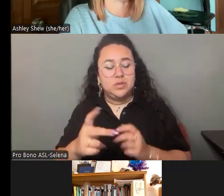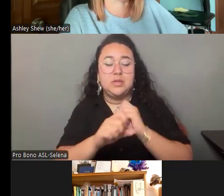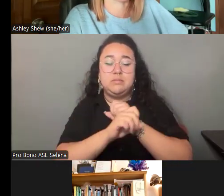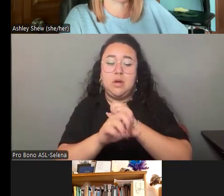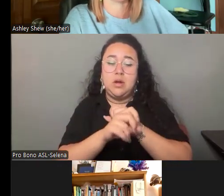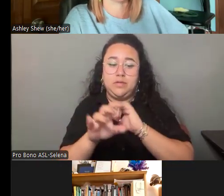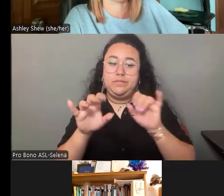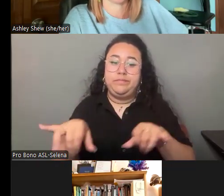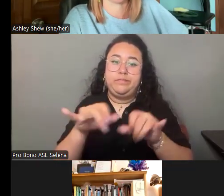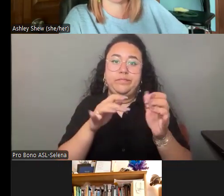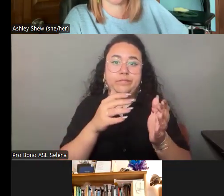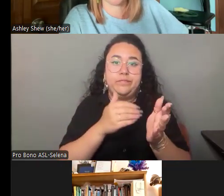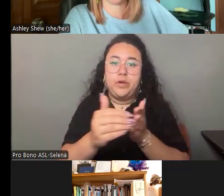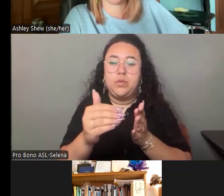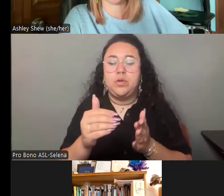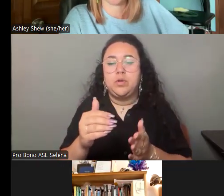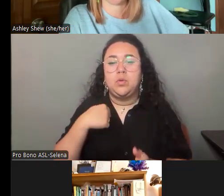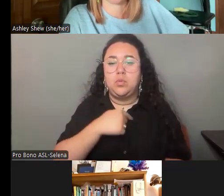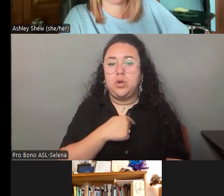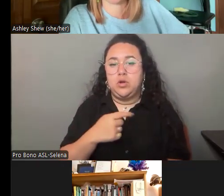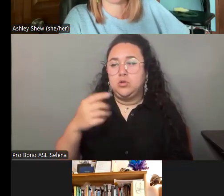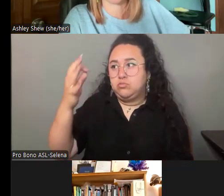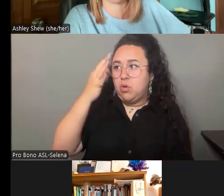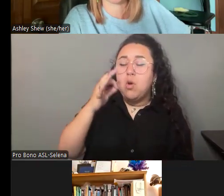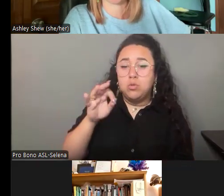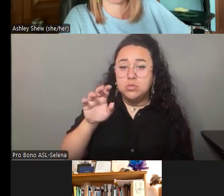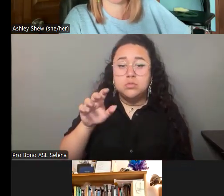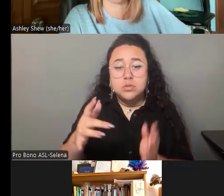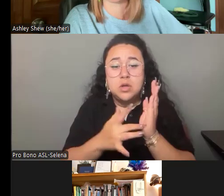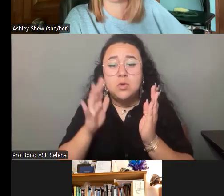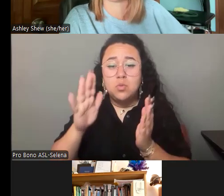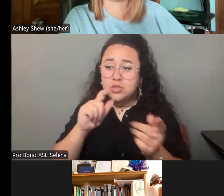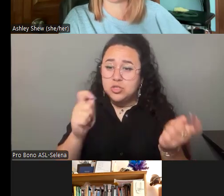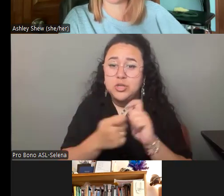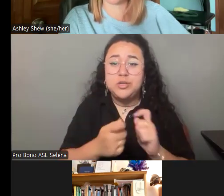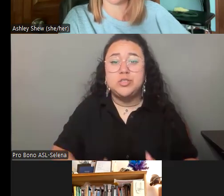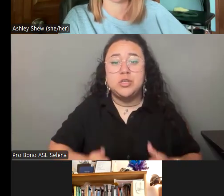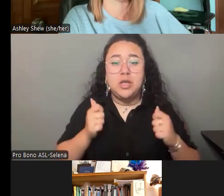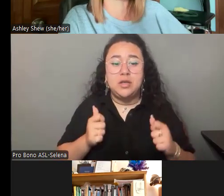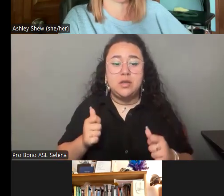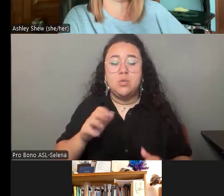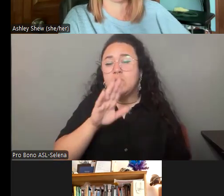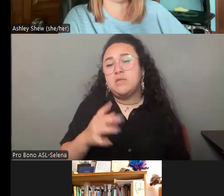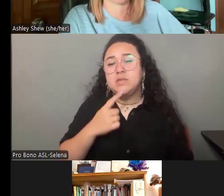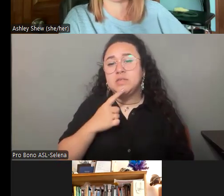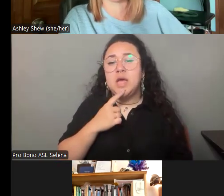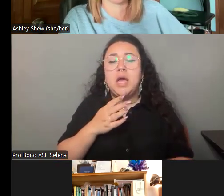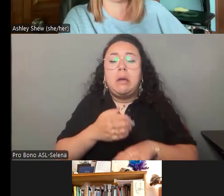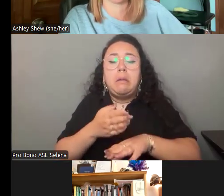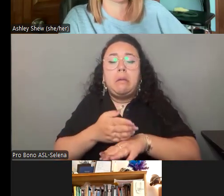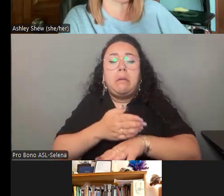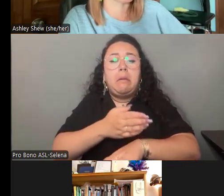people are told technologies will change our lives. We're never told to expect incremental improvements. It's always got to be like